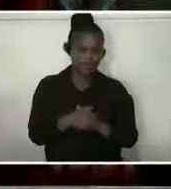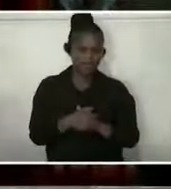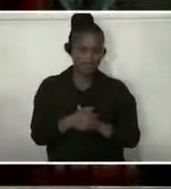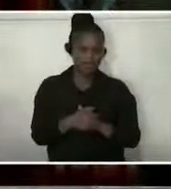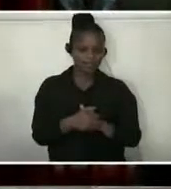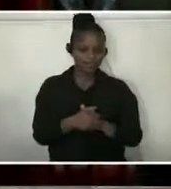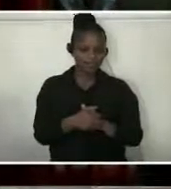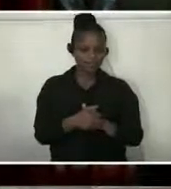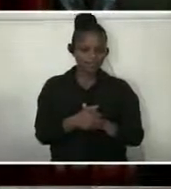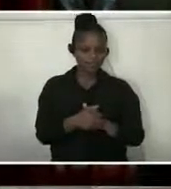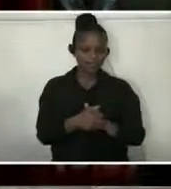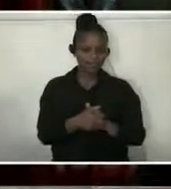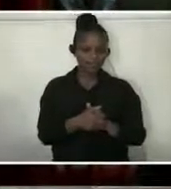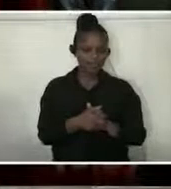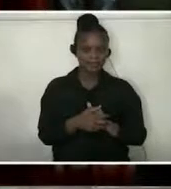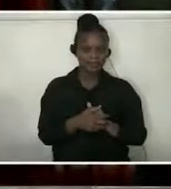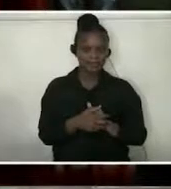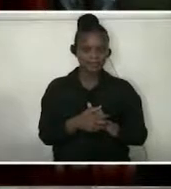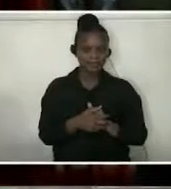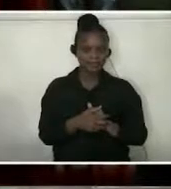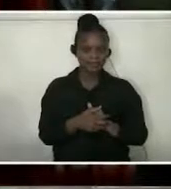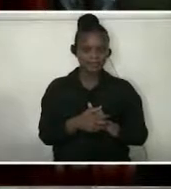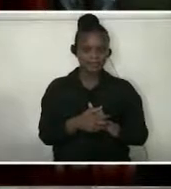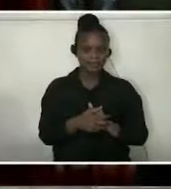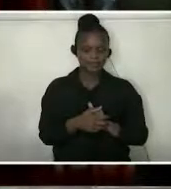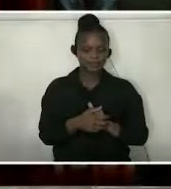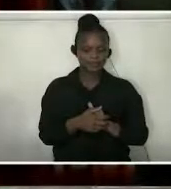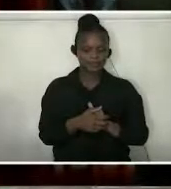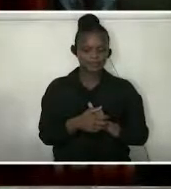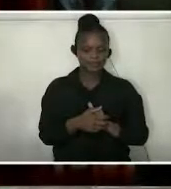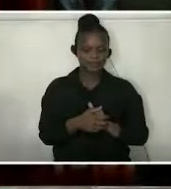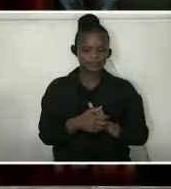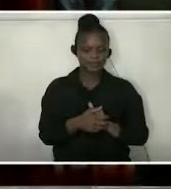Whilst we're at that, Honourable Members, the House,